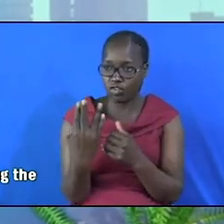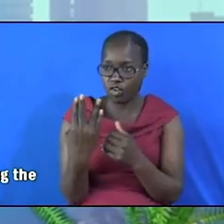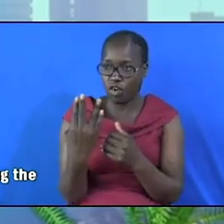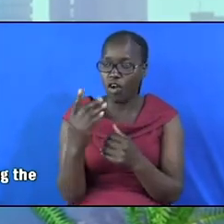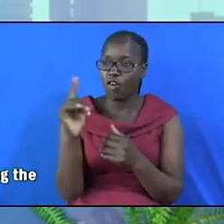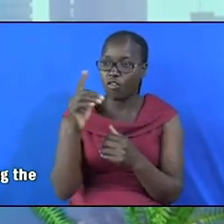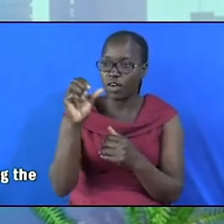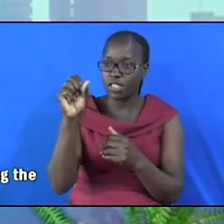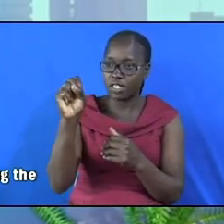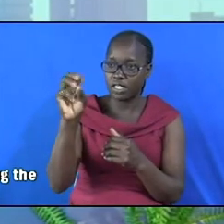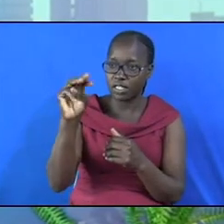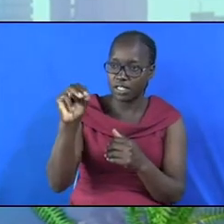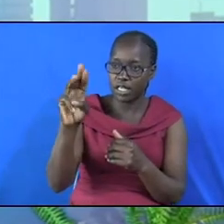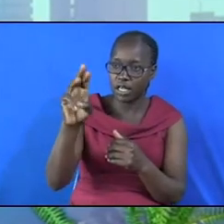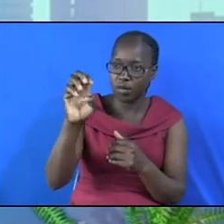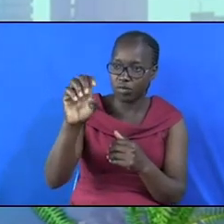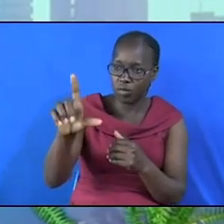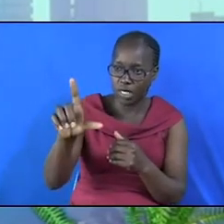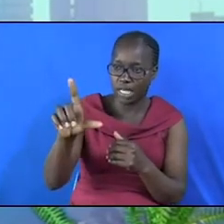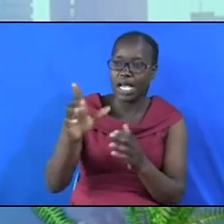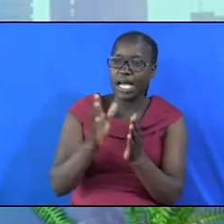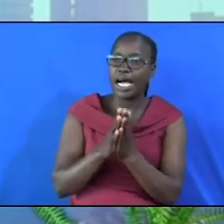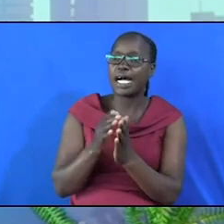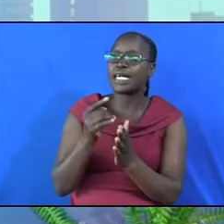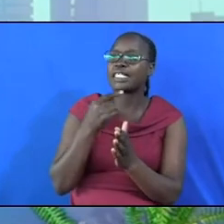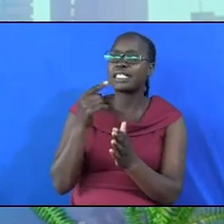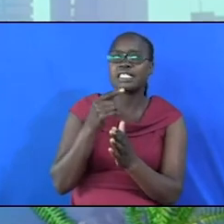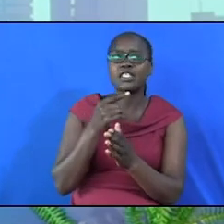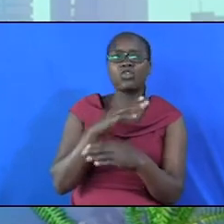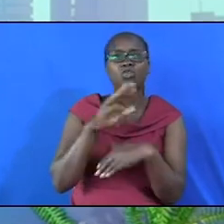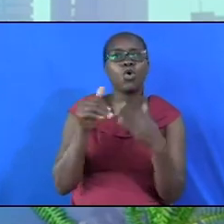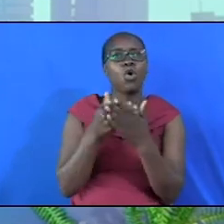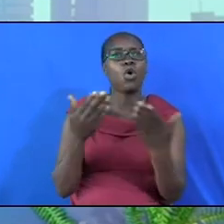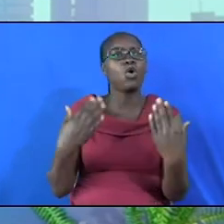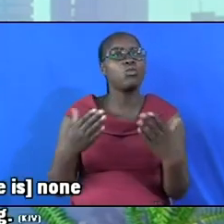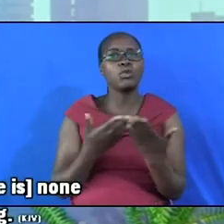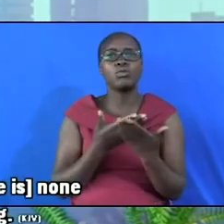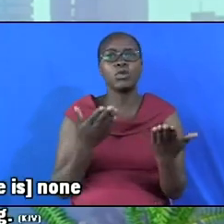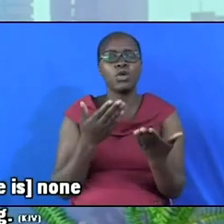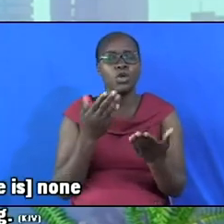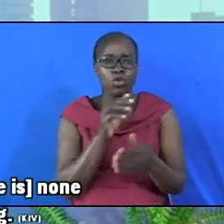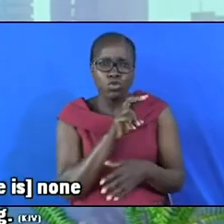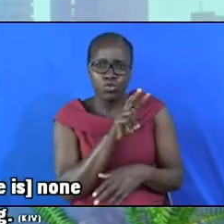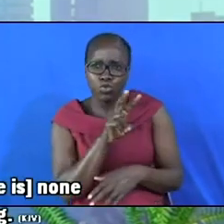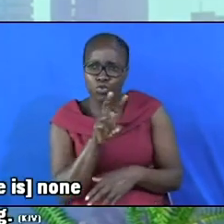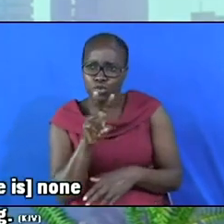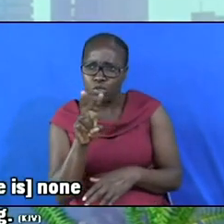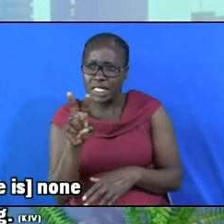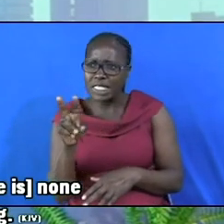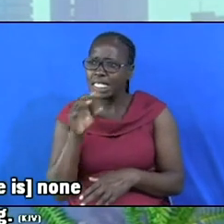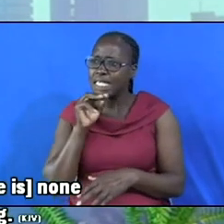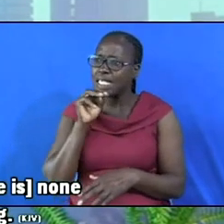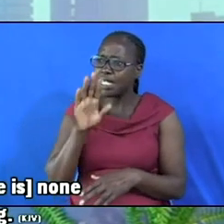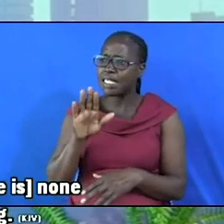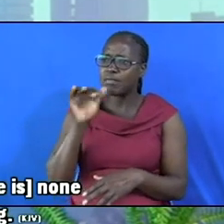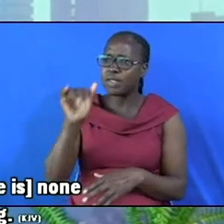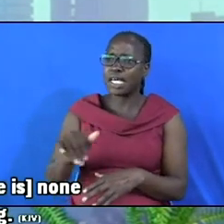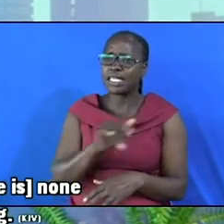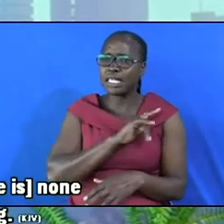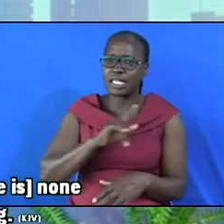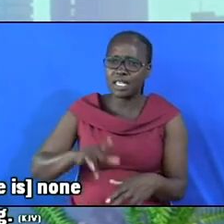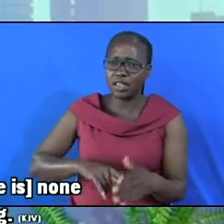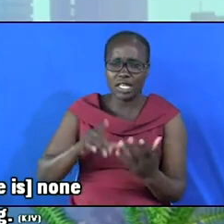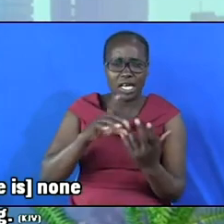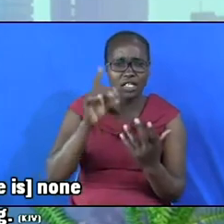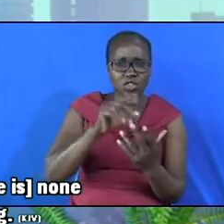The Bible says, "And Samuel said to all the people, 'Do you see him whom the Lord has chosen?